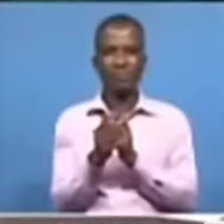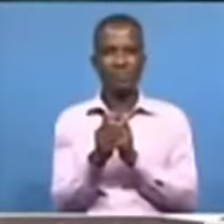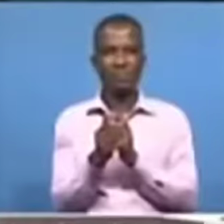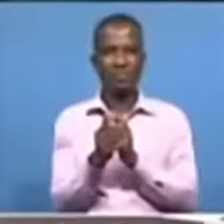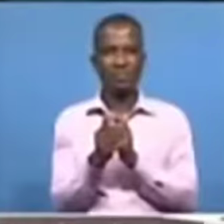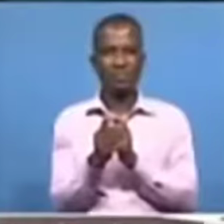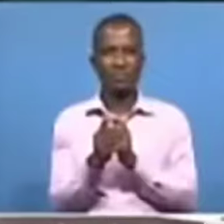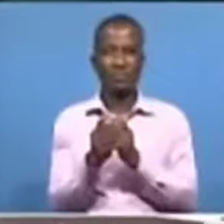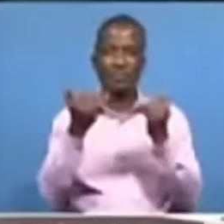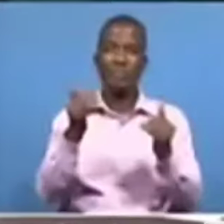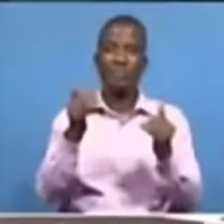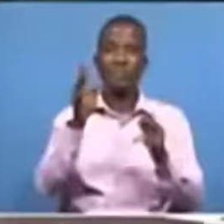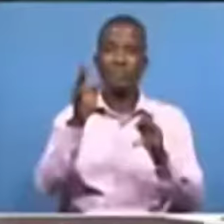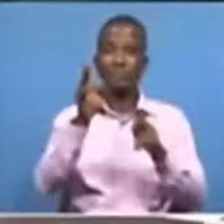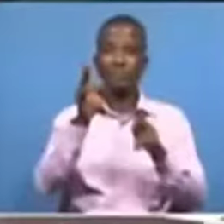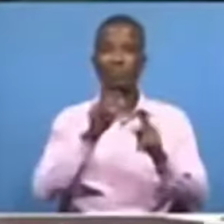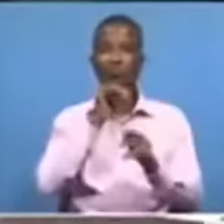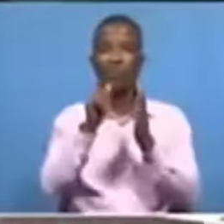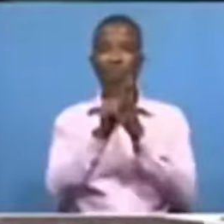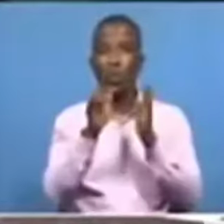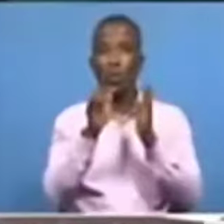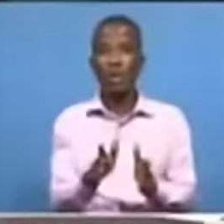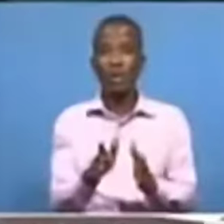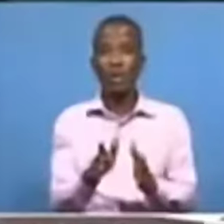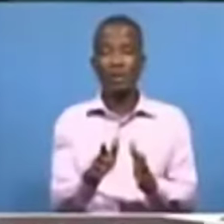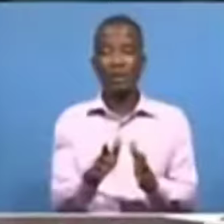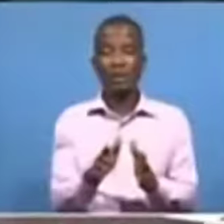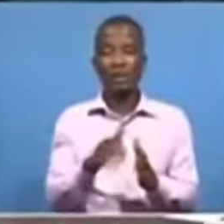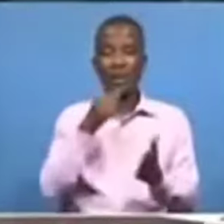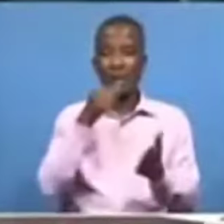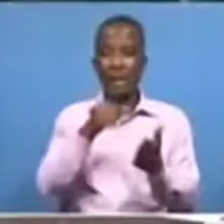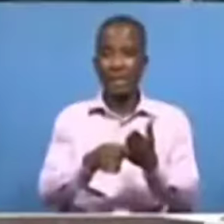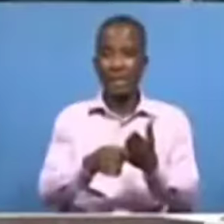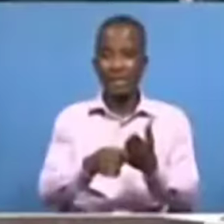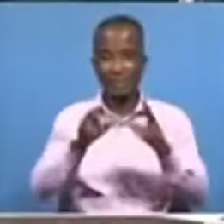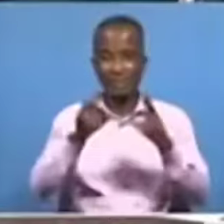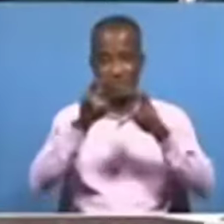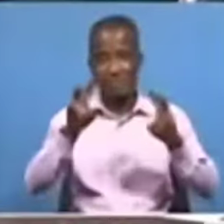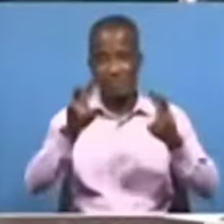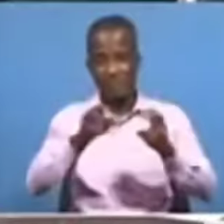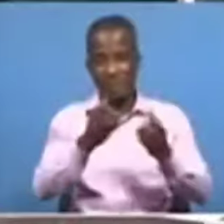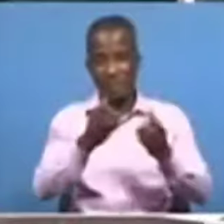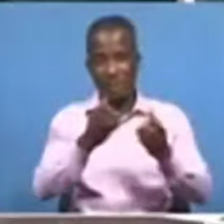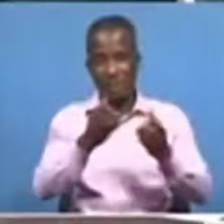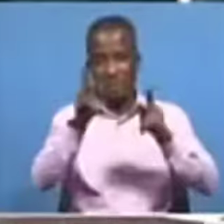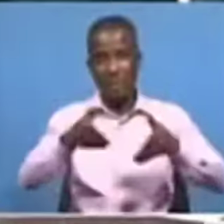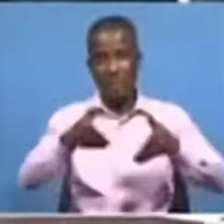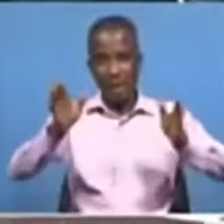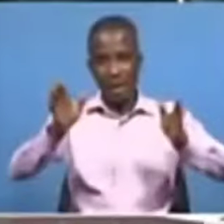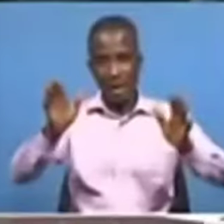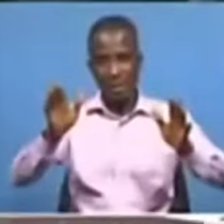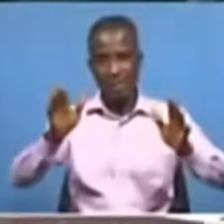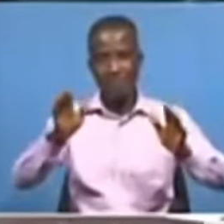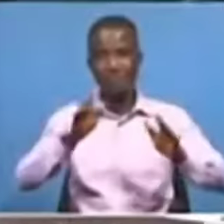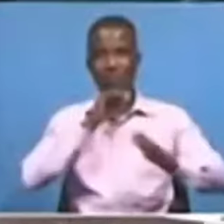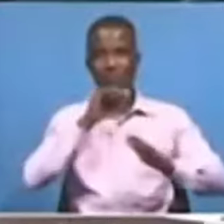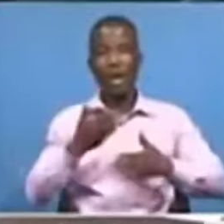Now, for those who are not lawyers, an application for review is a right given to any party